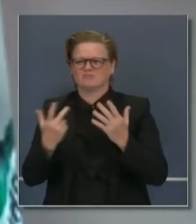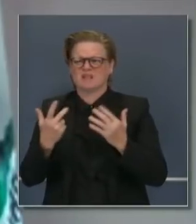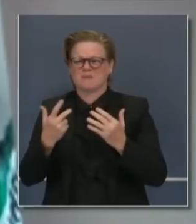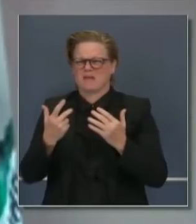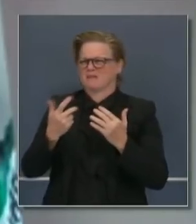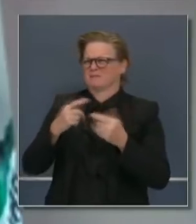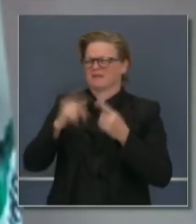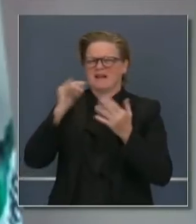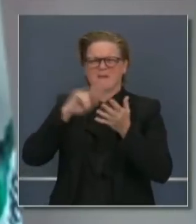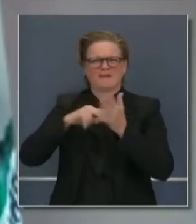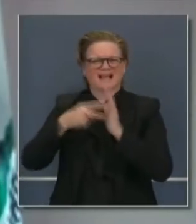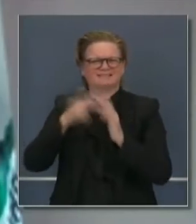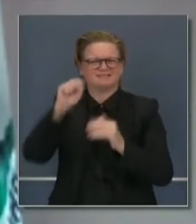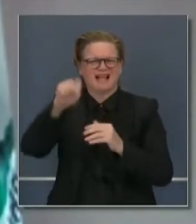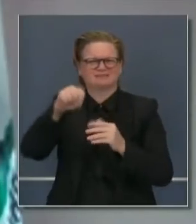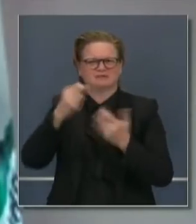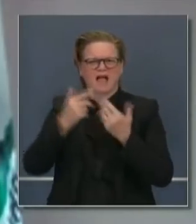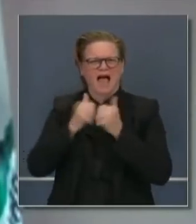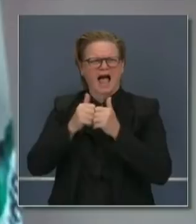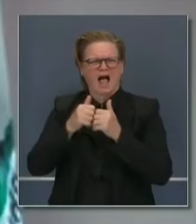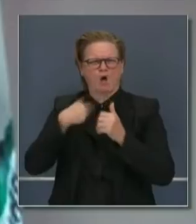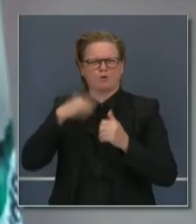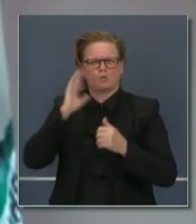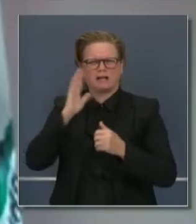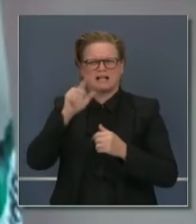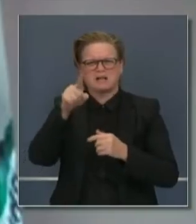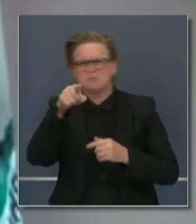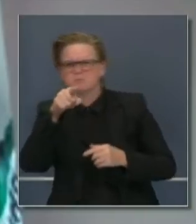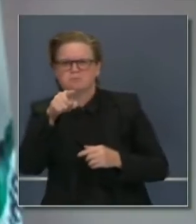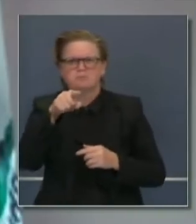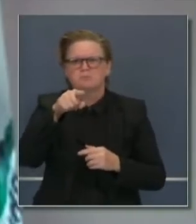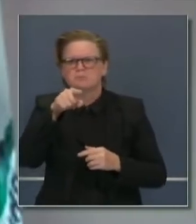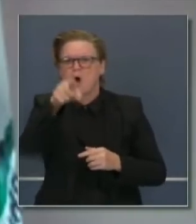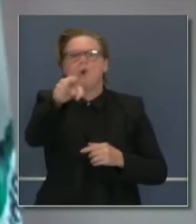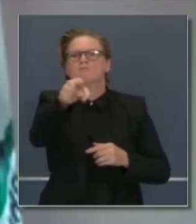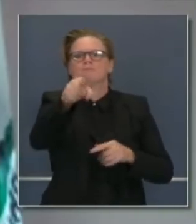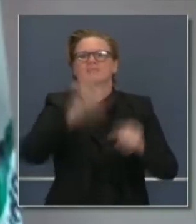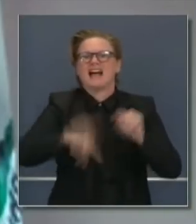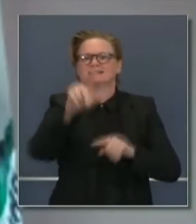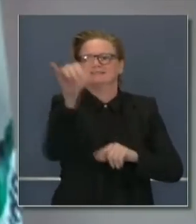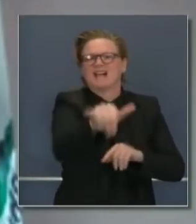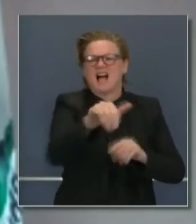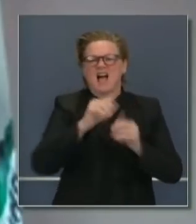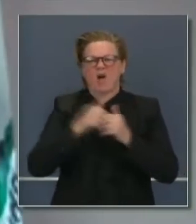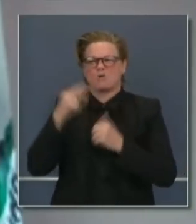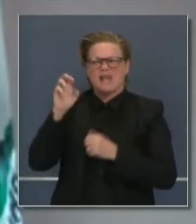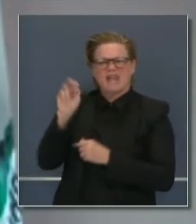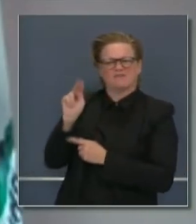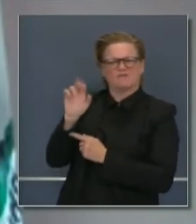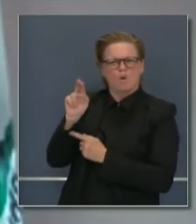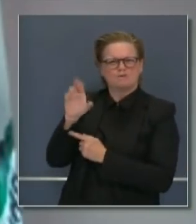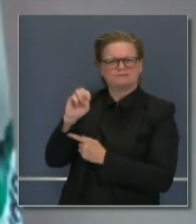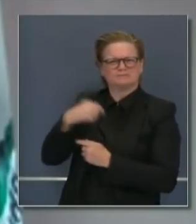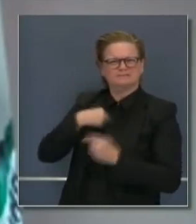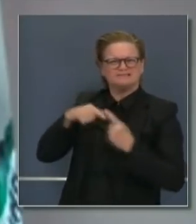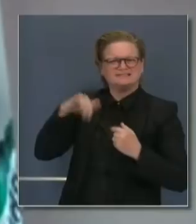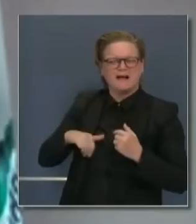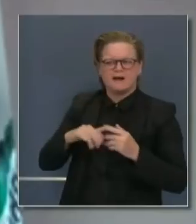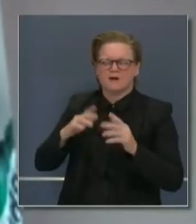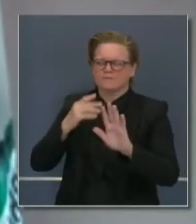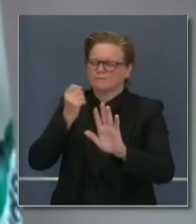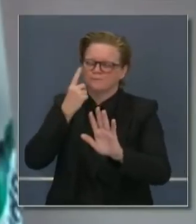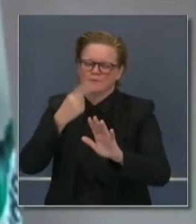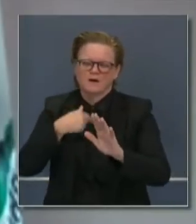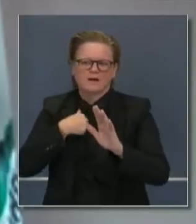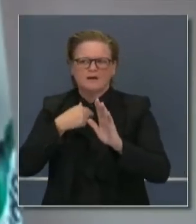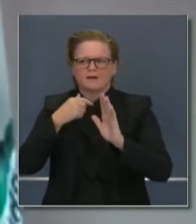Your ground troops are spread thin. That's indeed true, but we believe that really emphasizing that this is what we hope